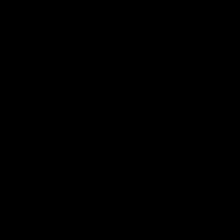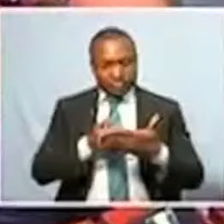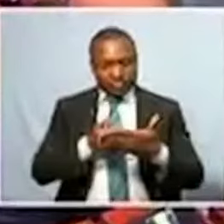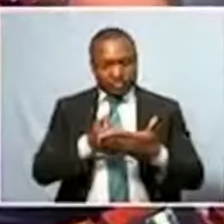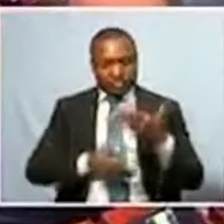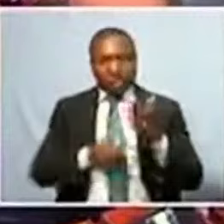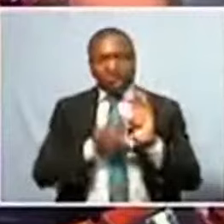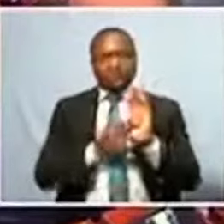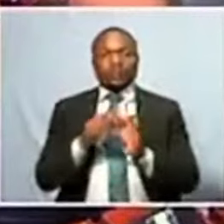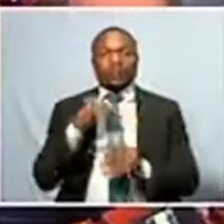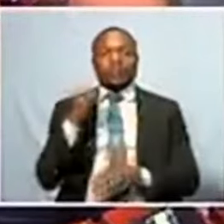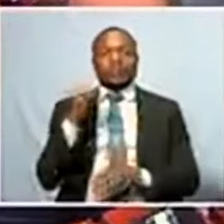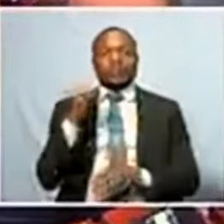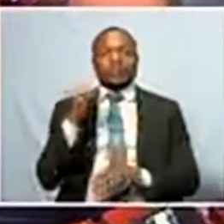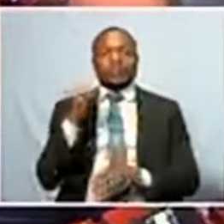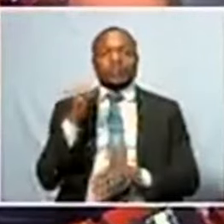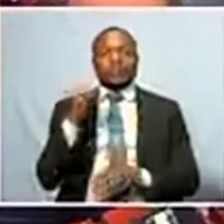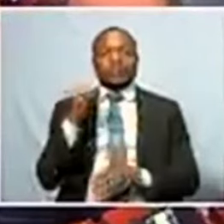outlined in the Yellow Book.